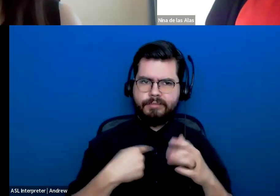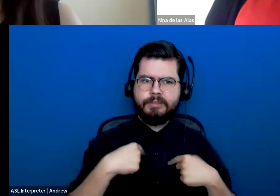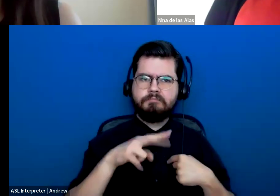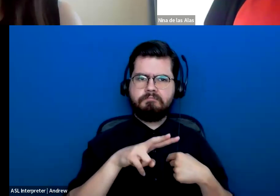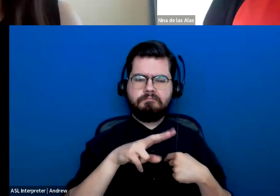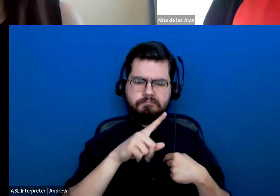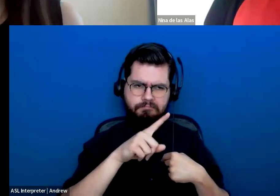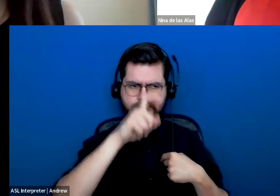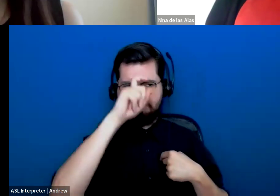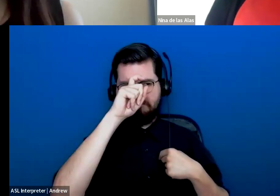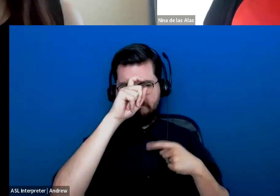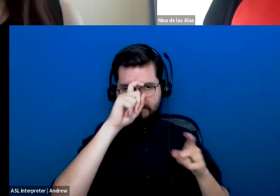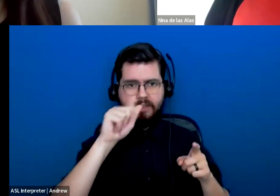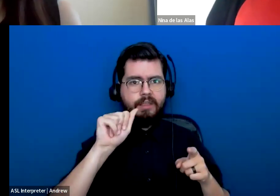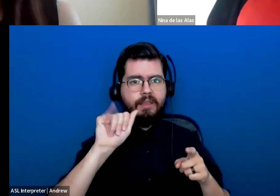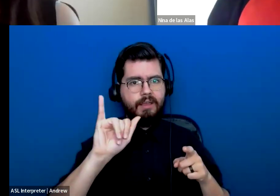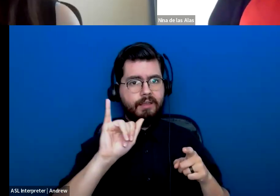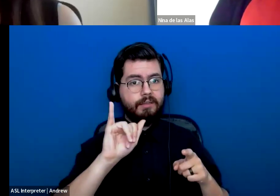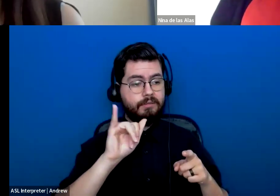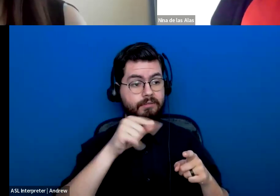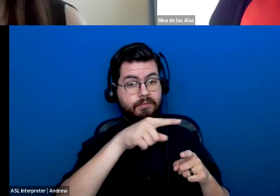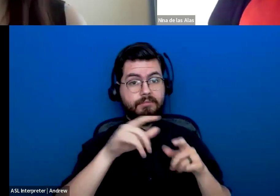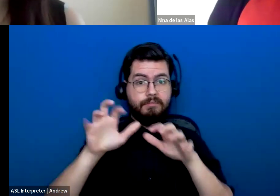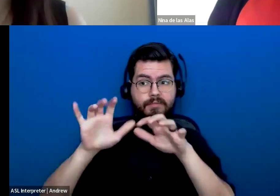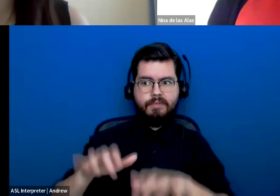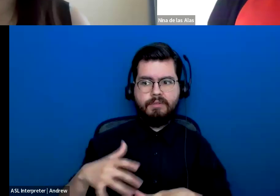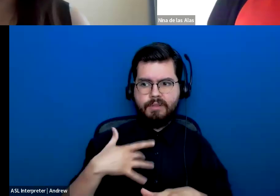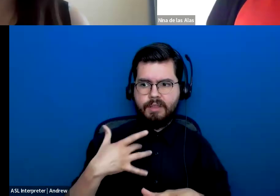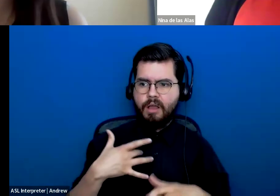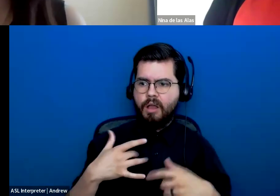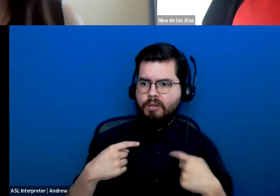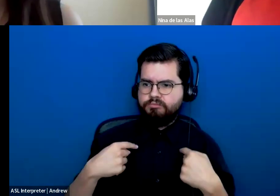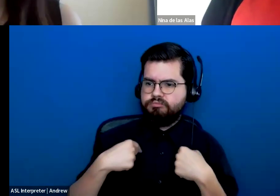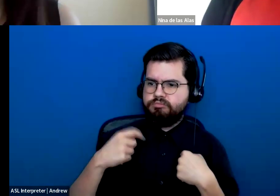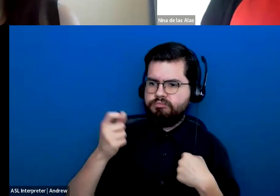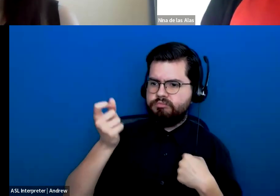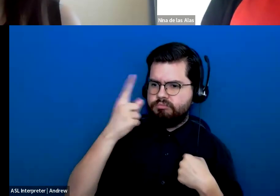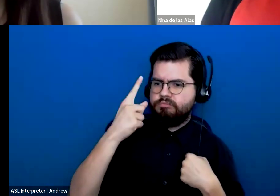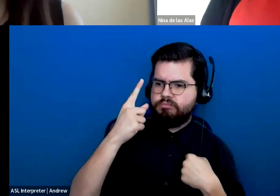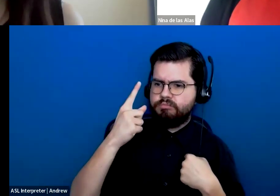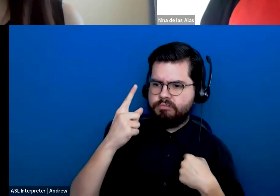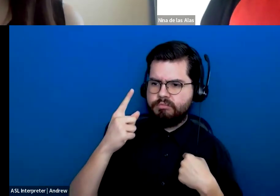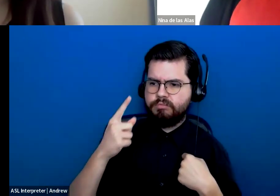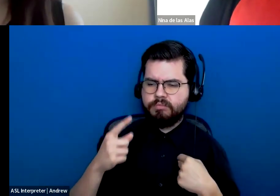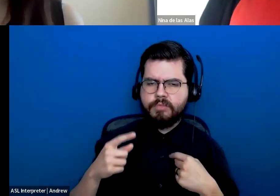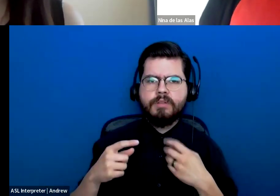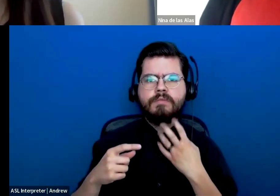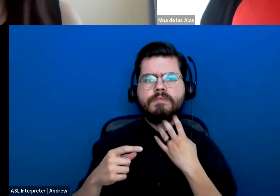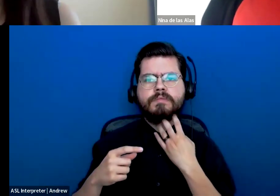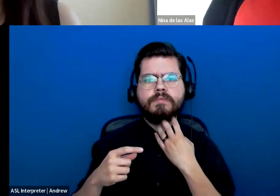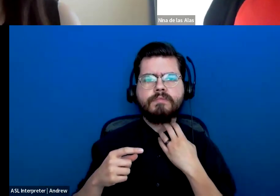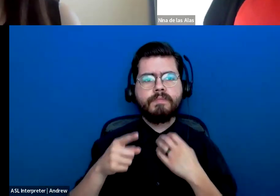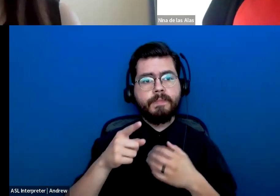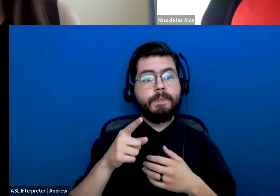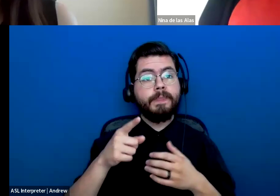didn't? And it also made me to reflect what is the teacher's role in the age of AI. It seems like there is